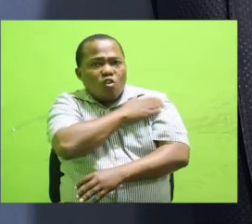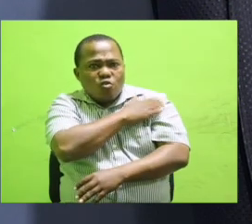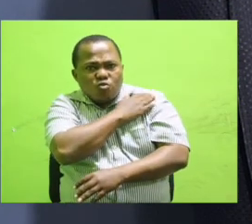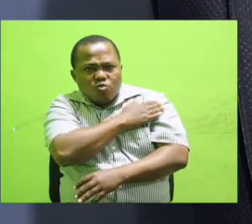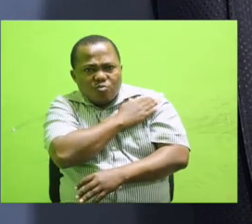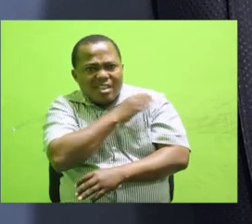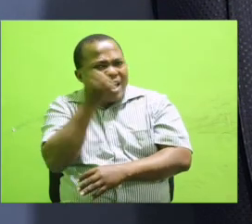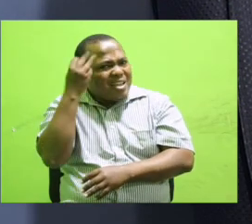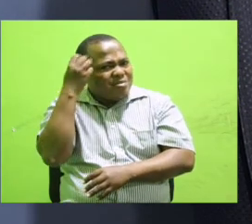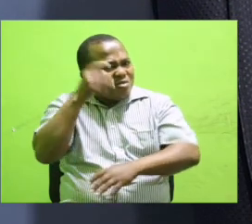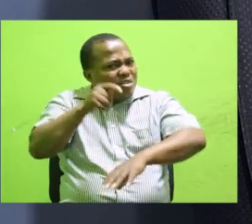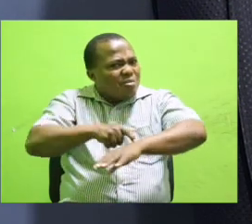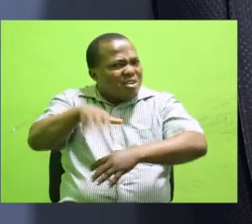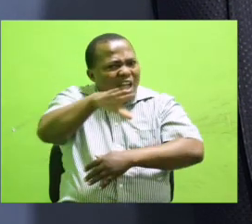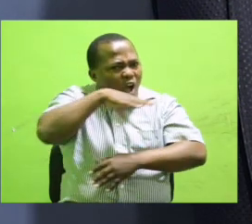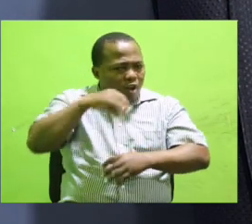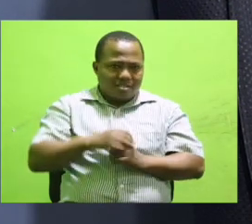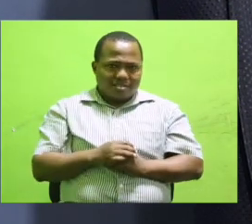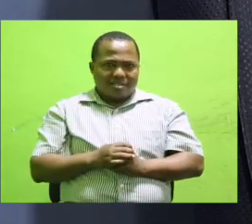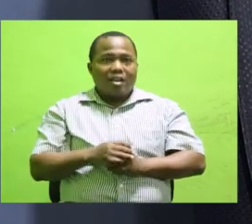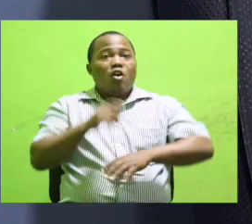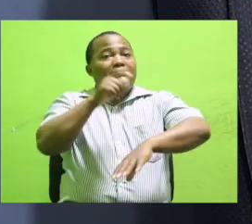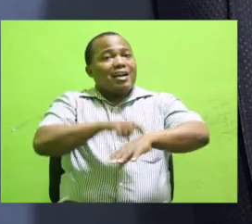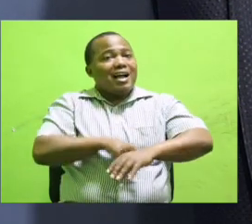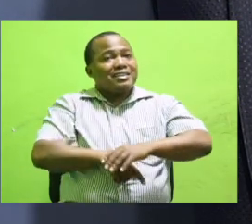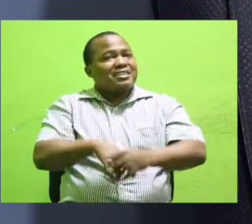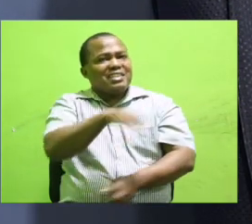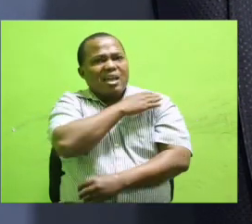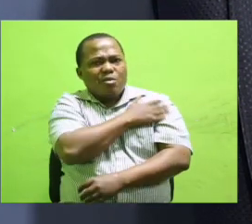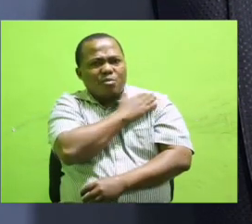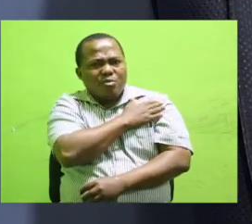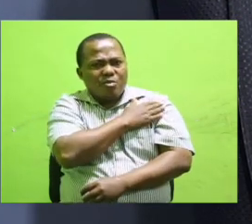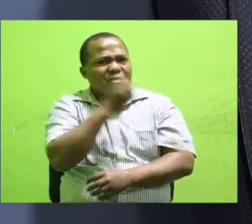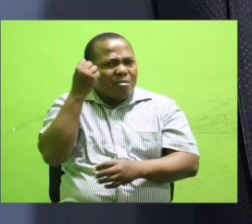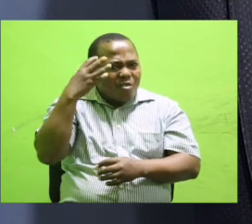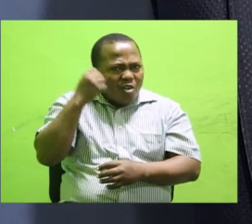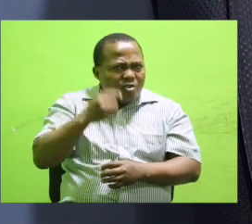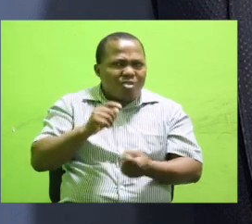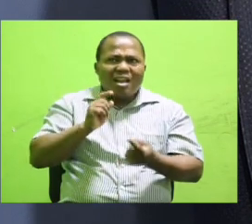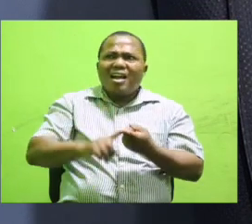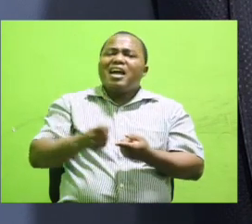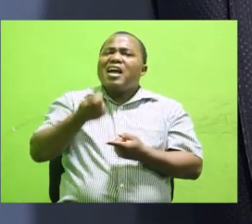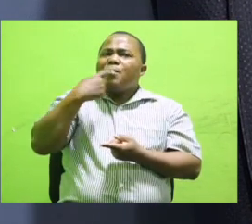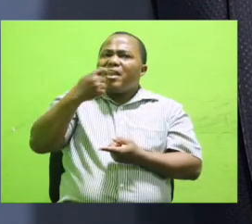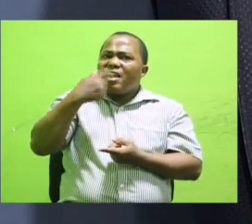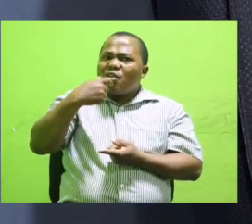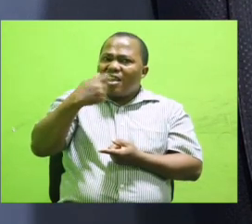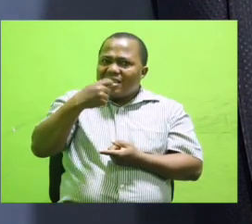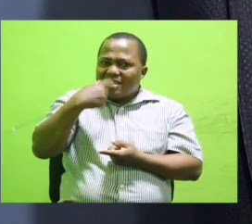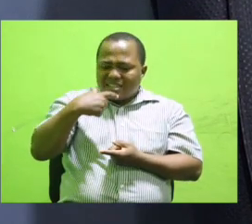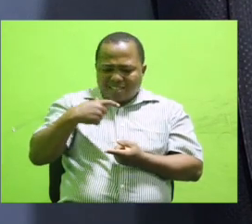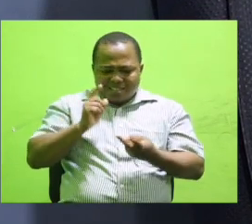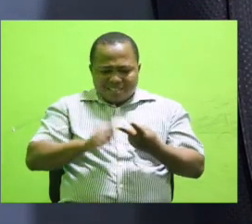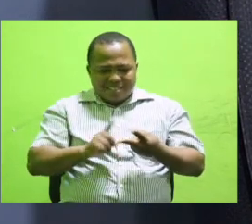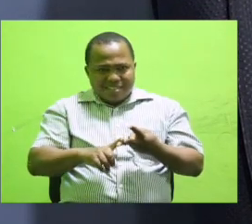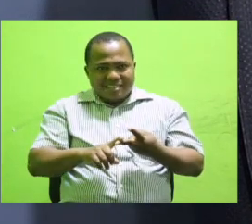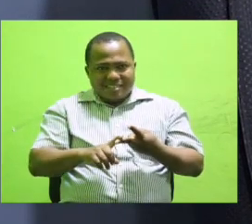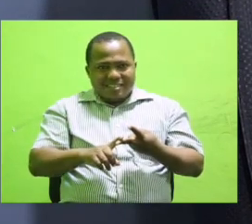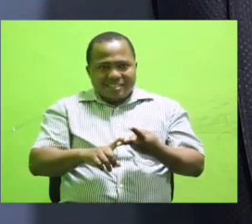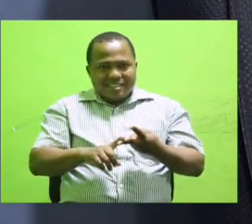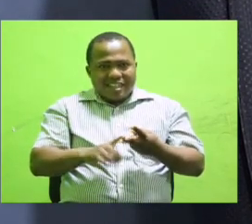patient. So in taking care of the patient, it requires medication, it requires the centers, it requires paying the